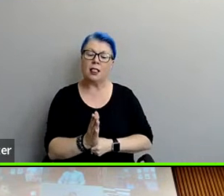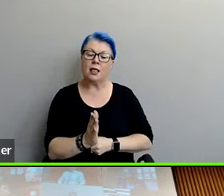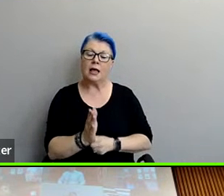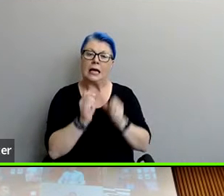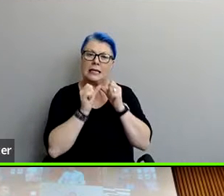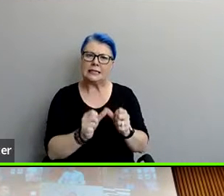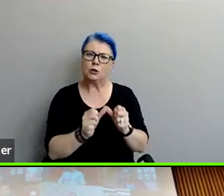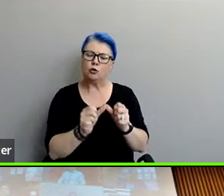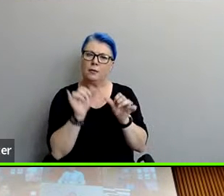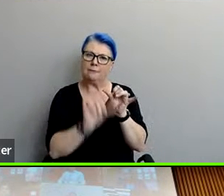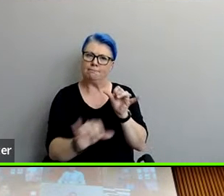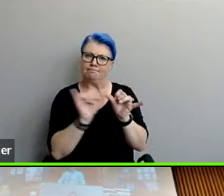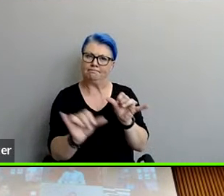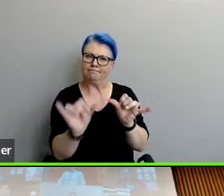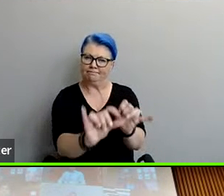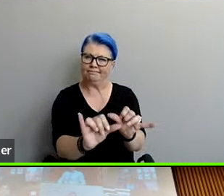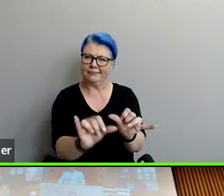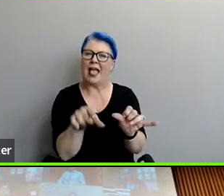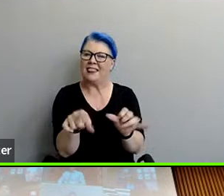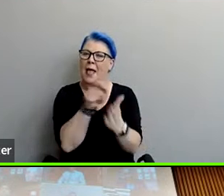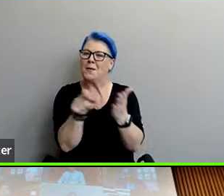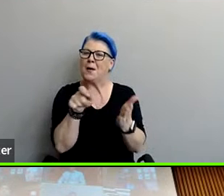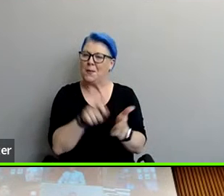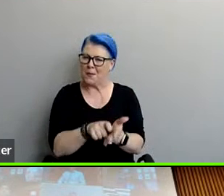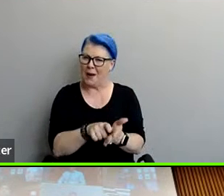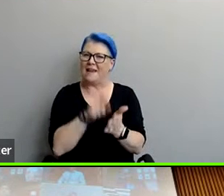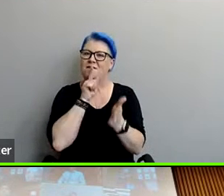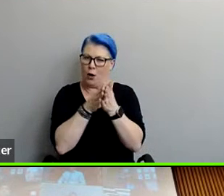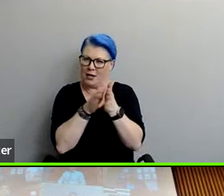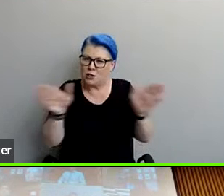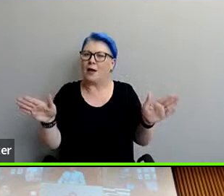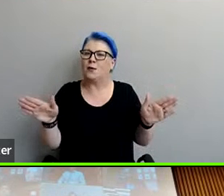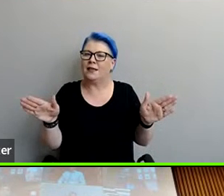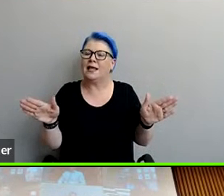to cover 5 years.